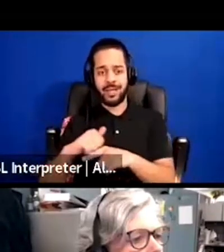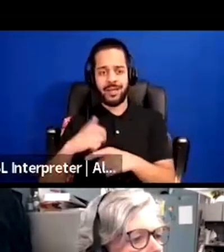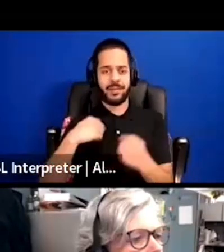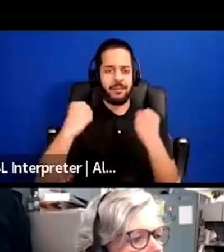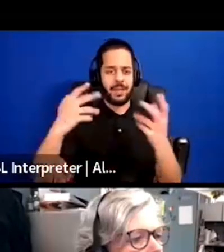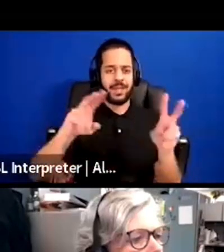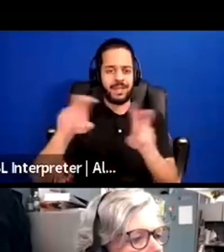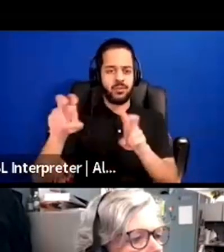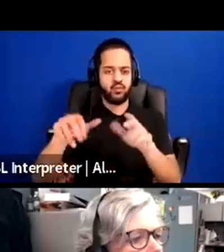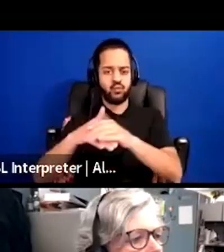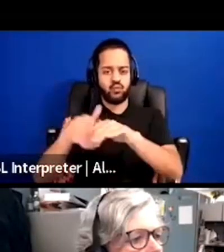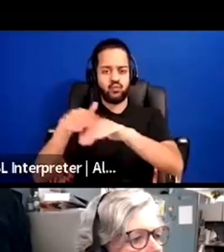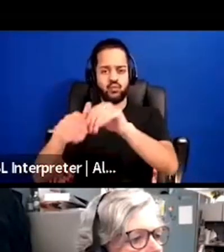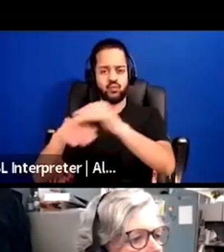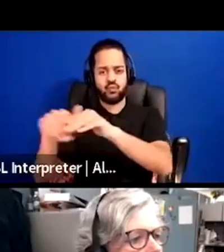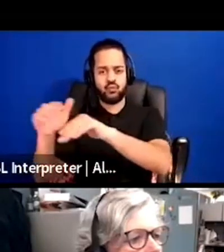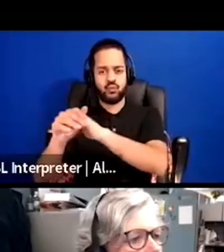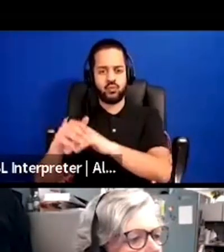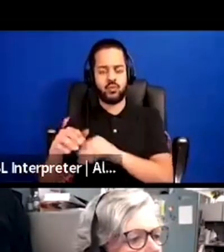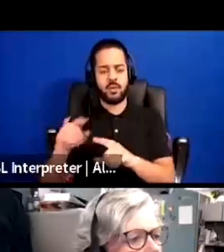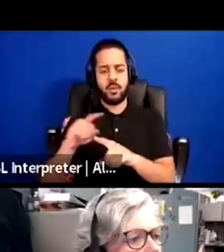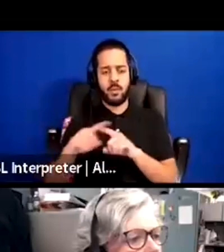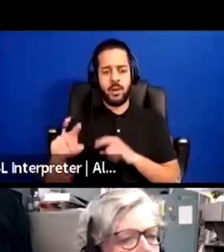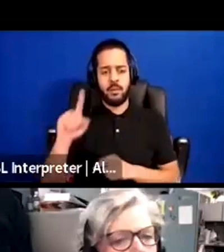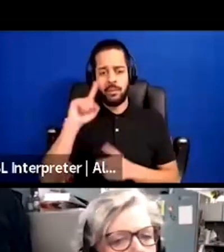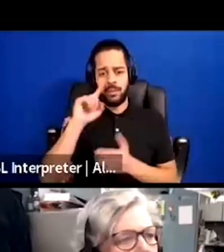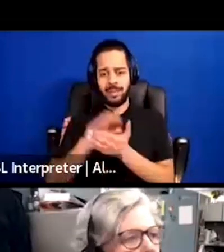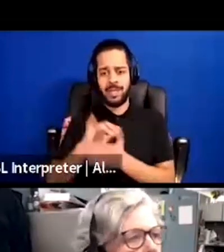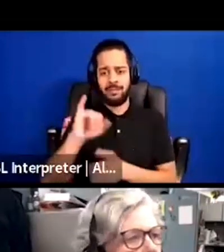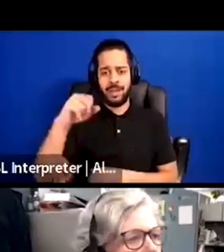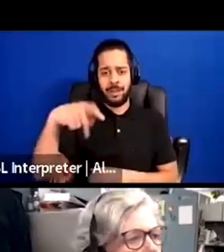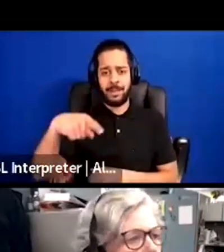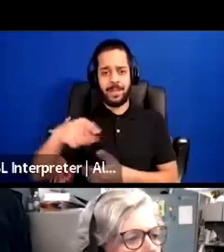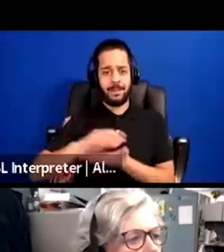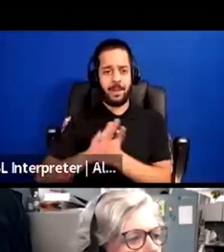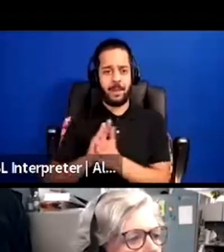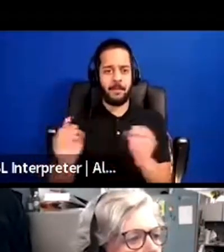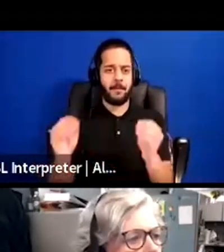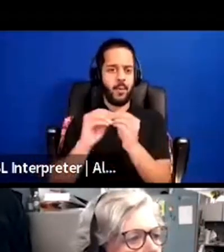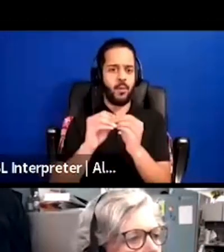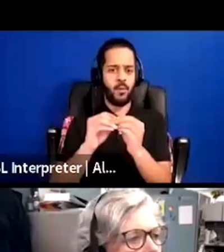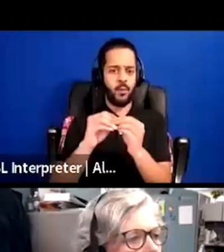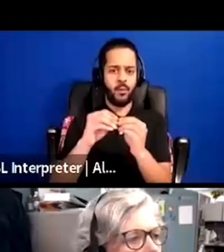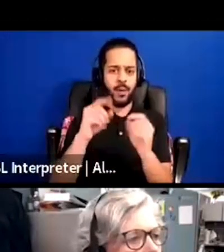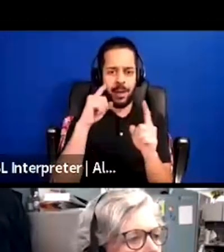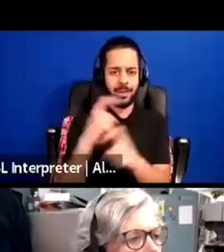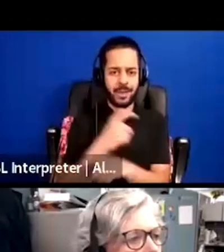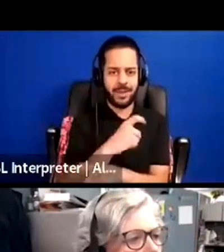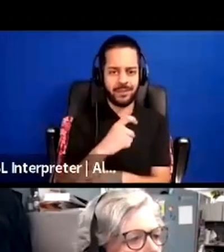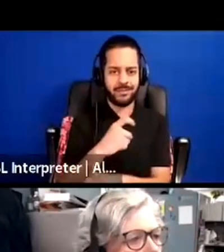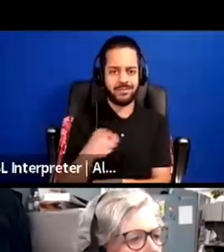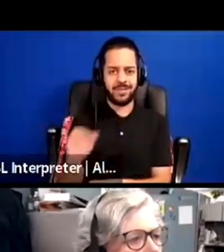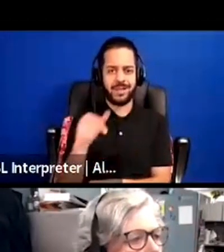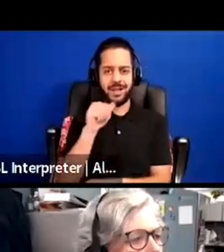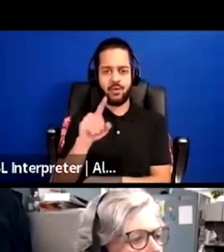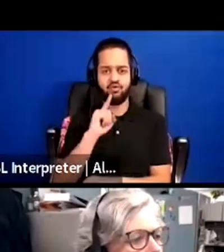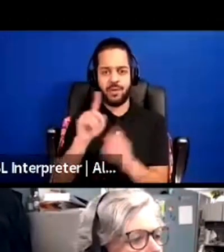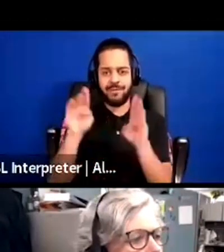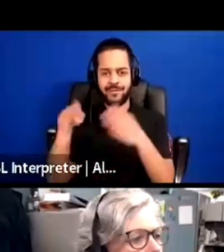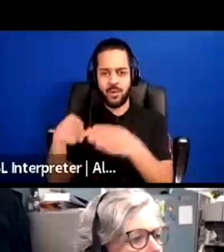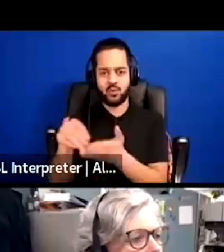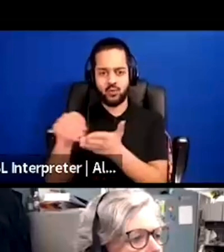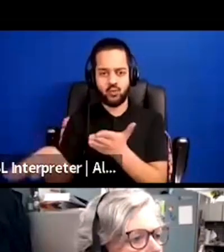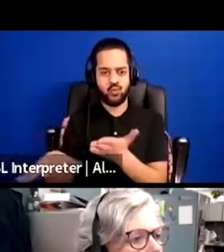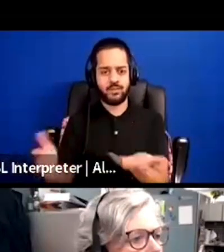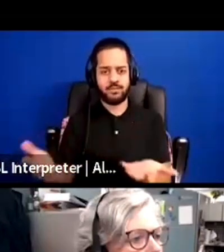with that. And we think the IEP has become too complicated and it's not child-centered enough. So just